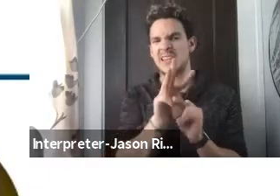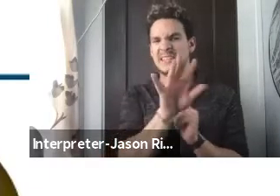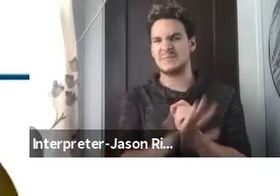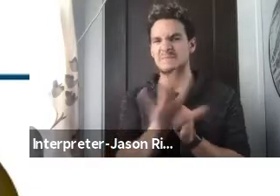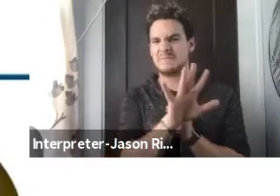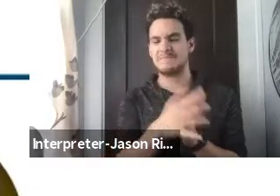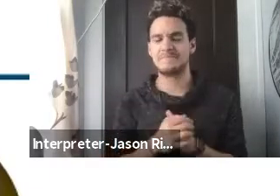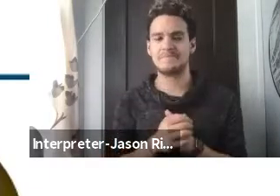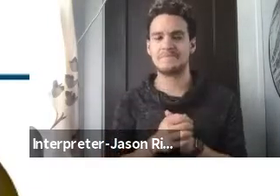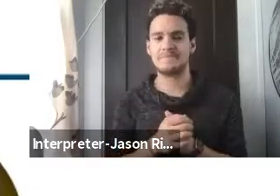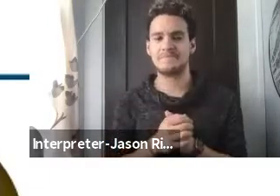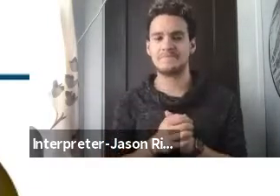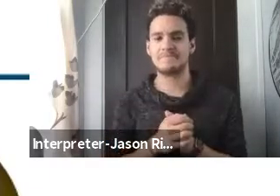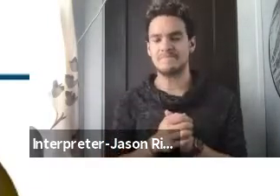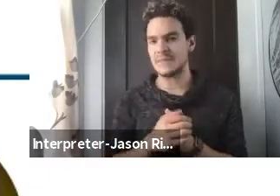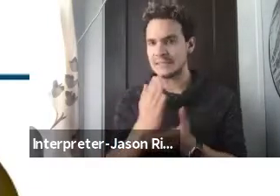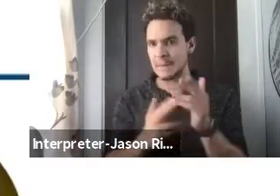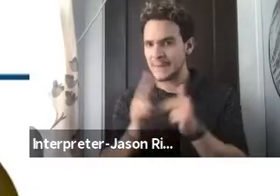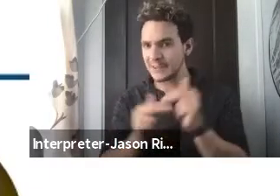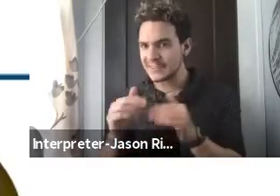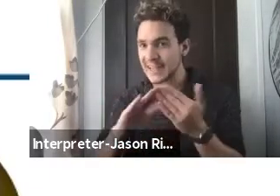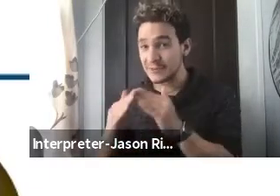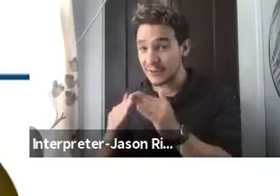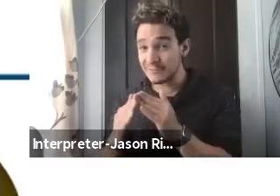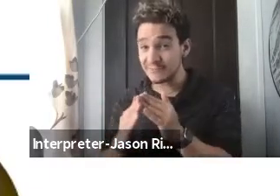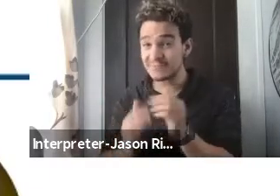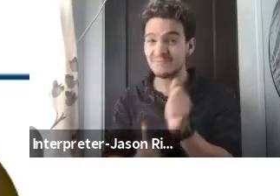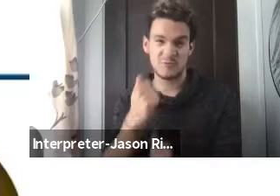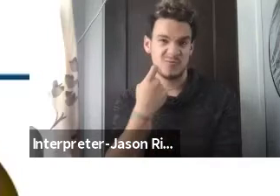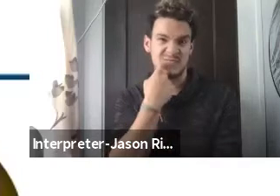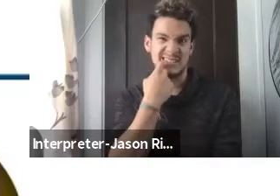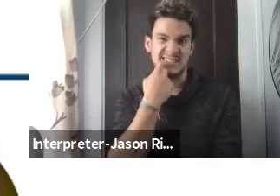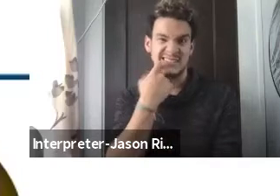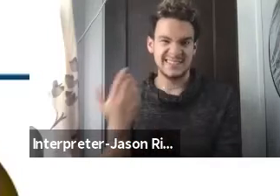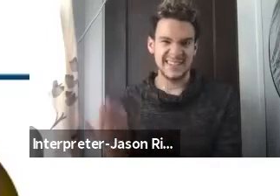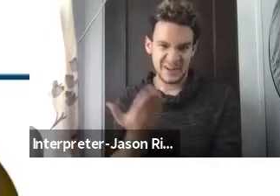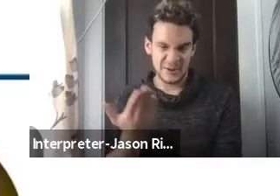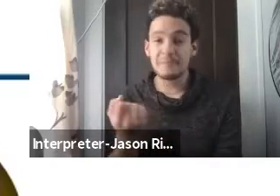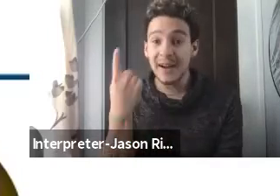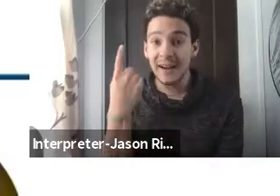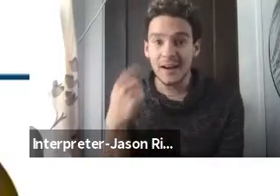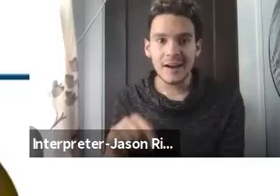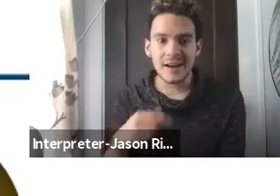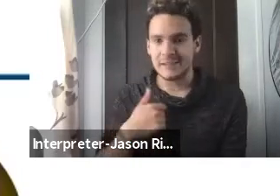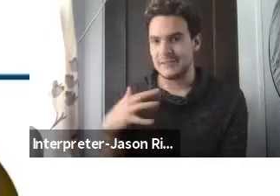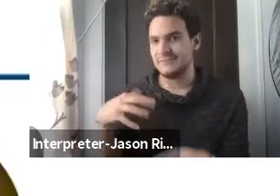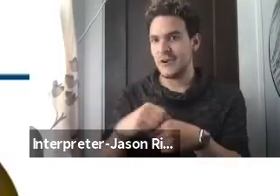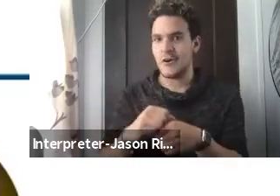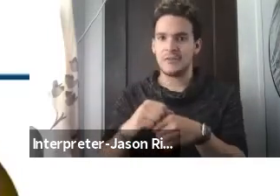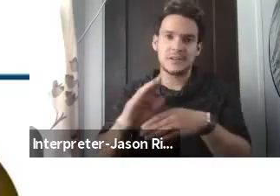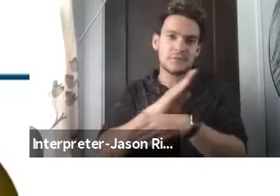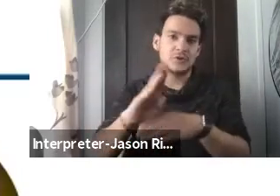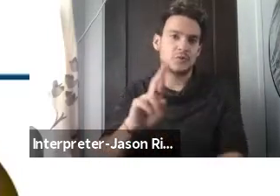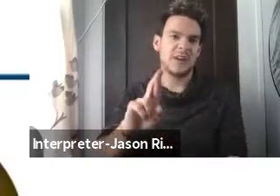a number of buildings downtown in the most recent arena here, but been involved in commercial real